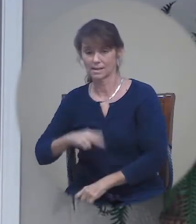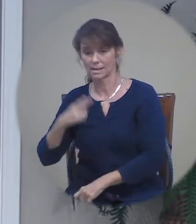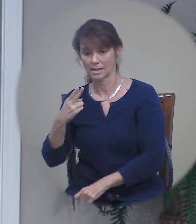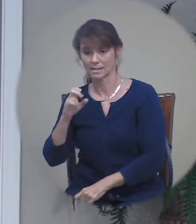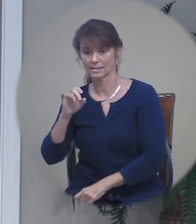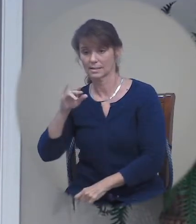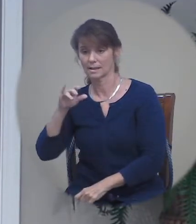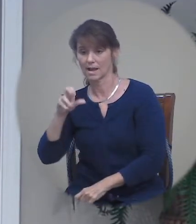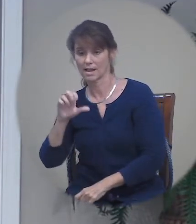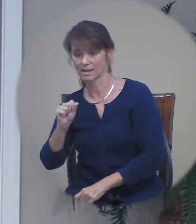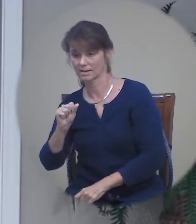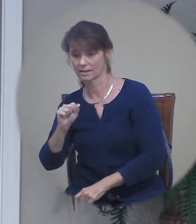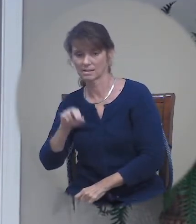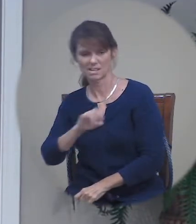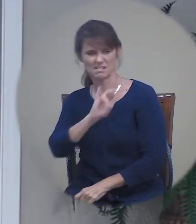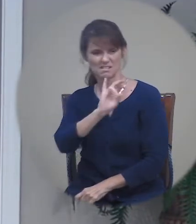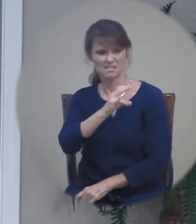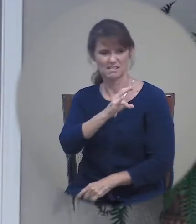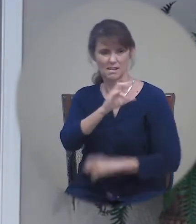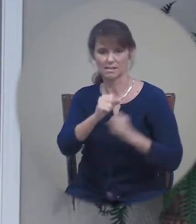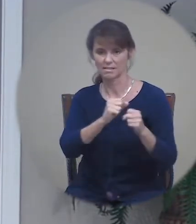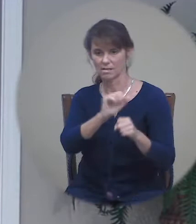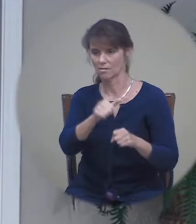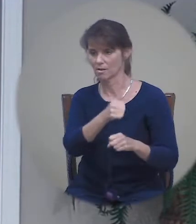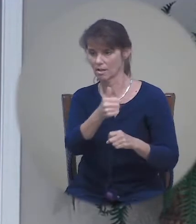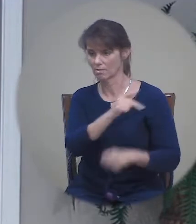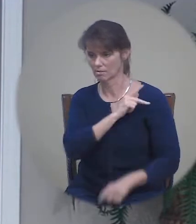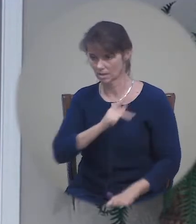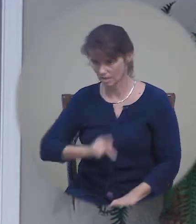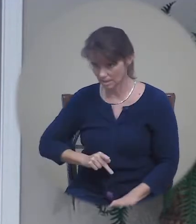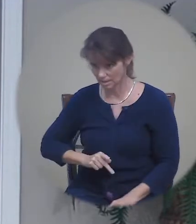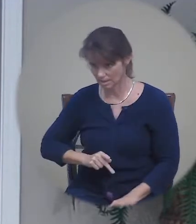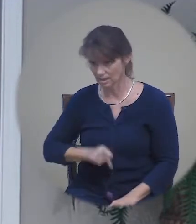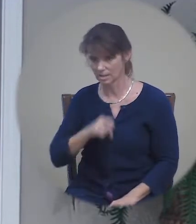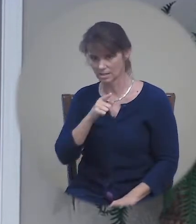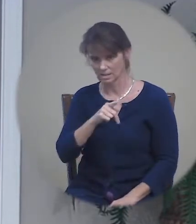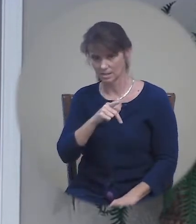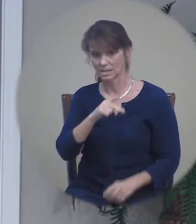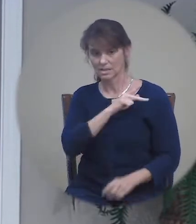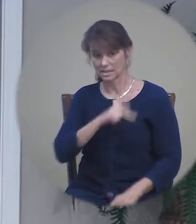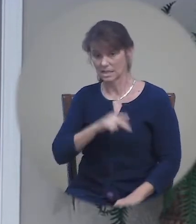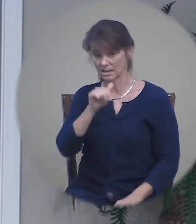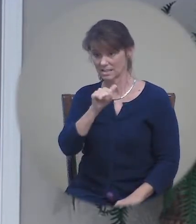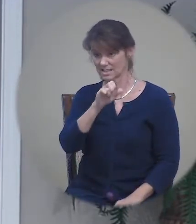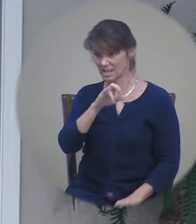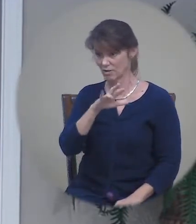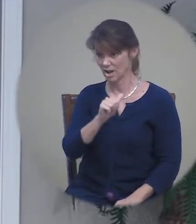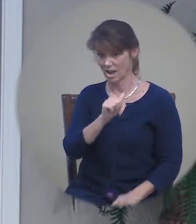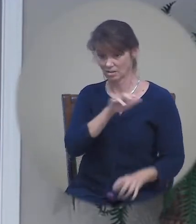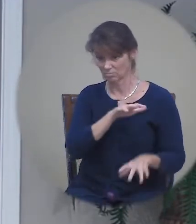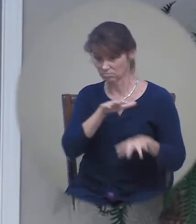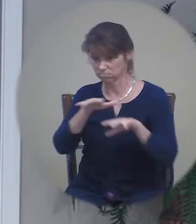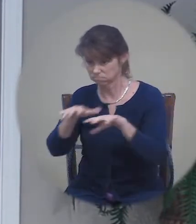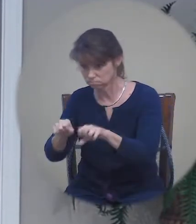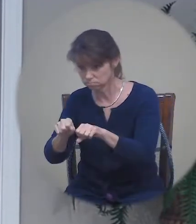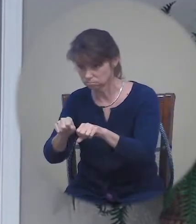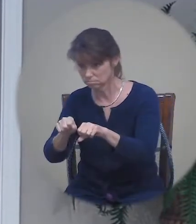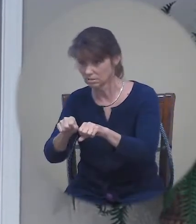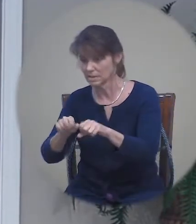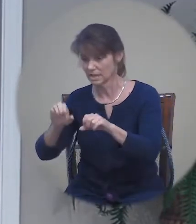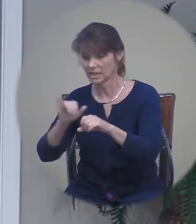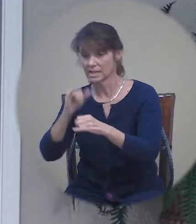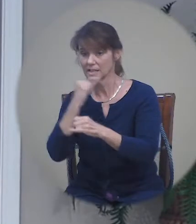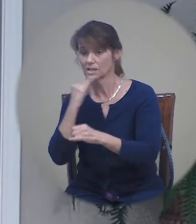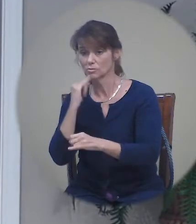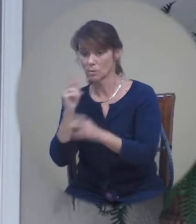of Hoshea, king of Israel, Samaria was captured. Then the king of Assyria carried Israel away into exile to Assyria and put